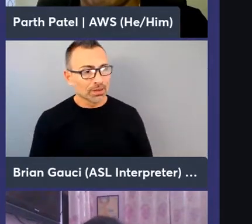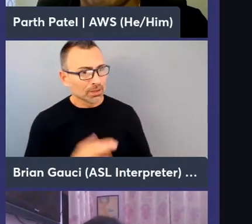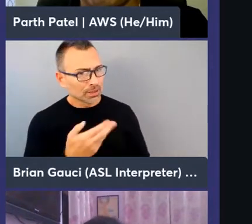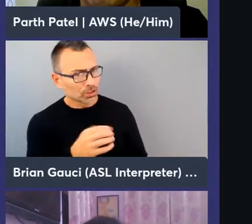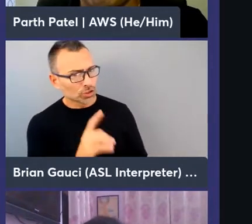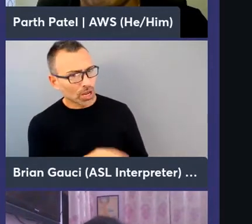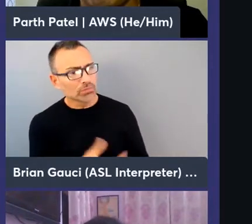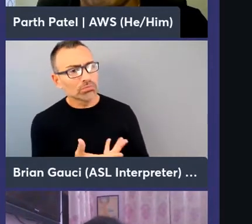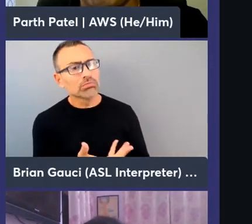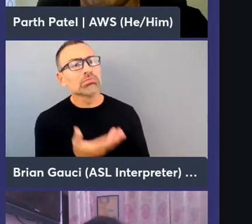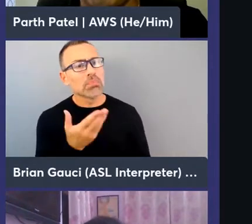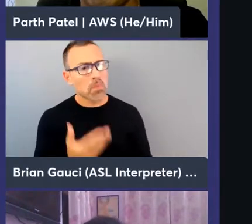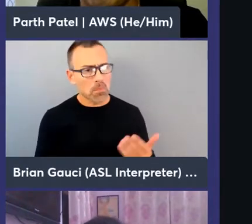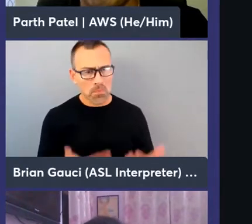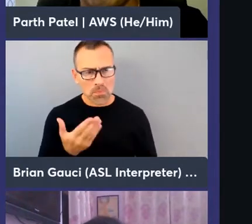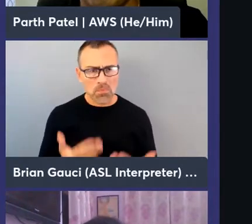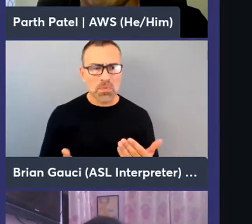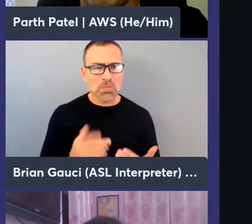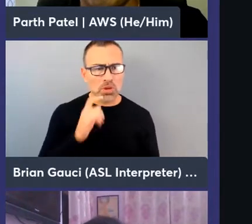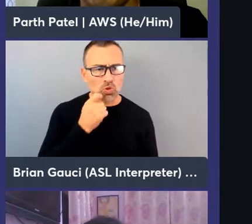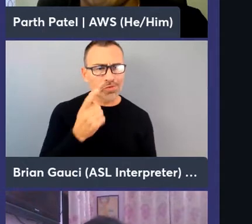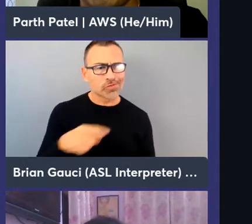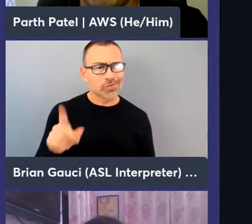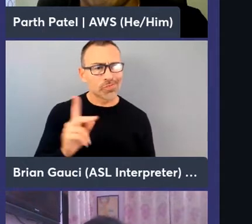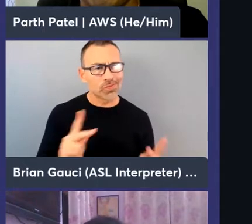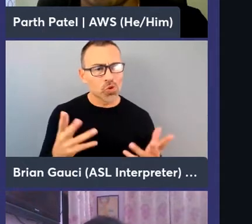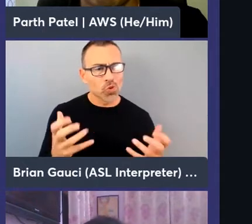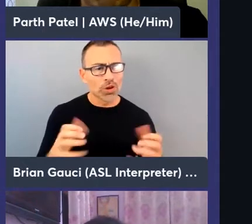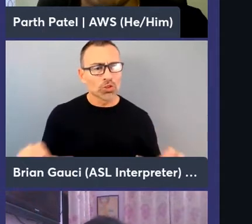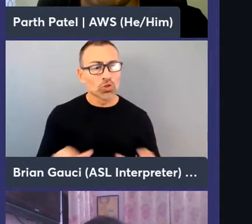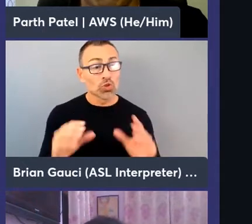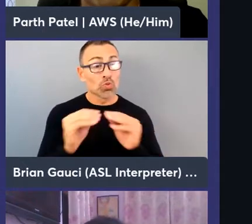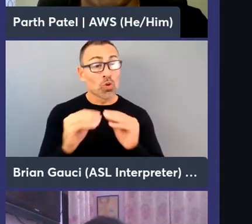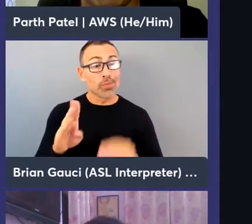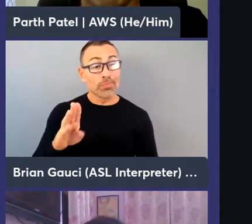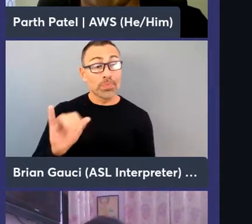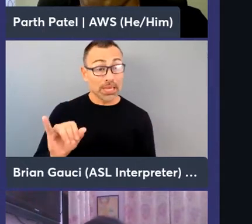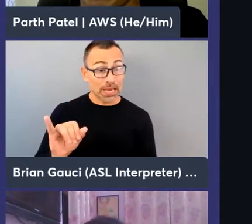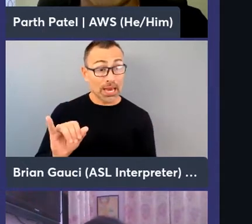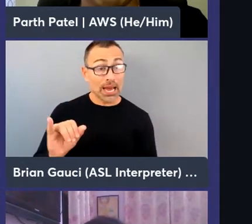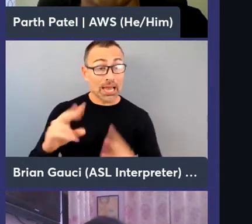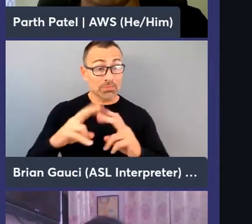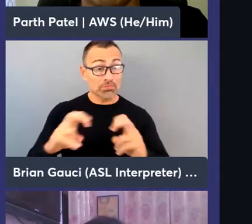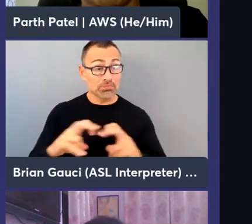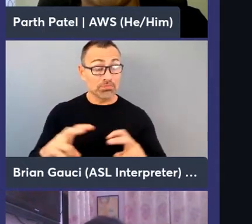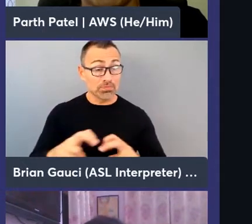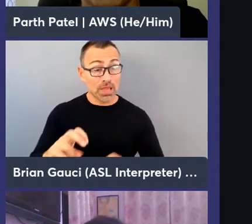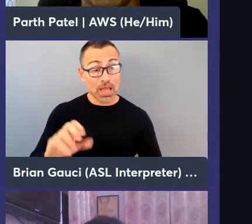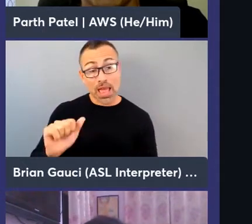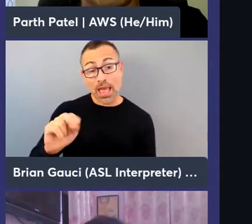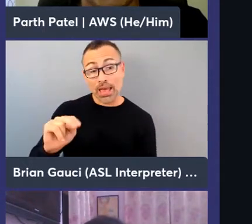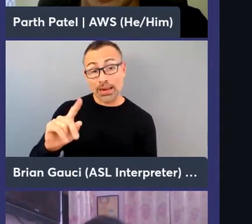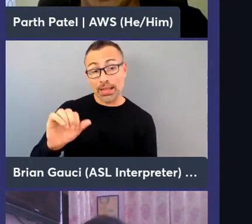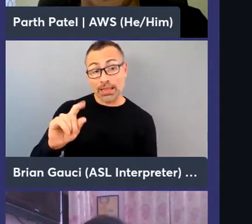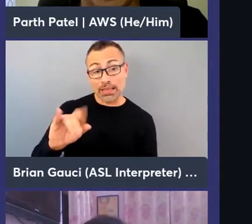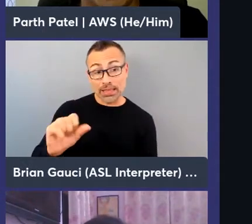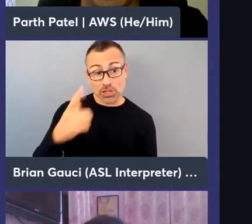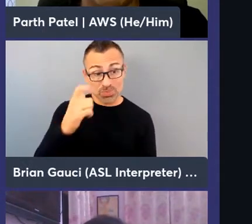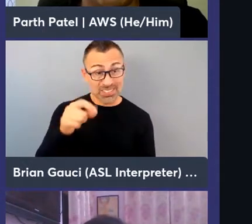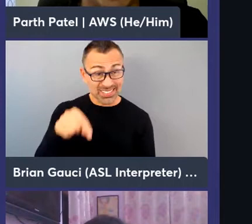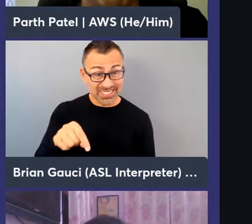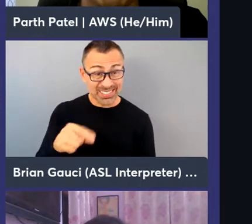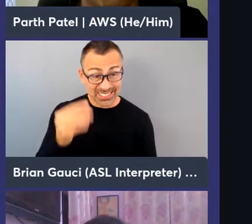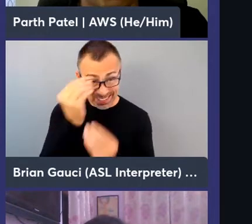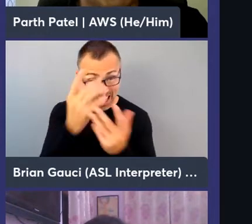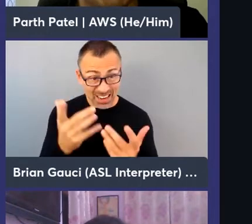into doing more BI analytics to be able to play around Mhm. with, right? Because it's a lot Yeah, of rich data. yeah,